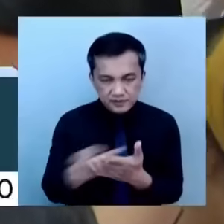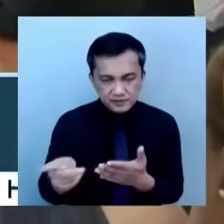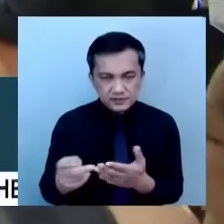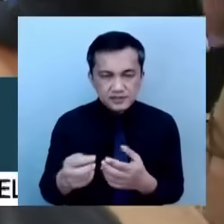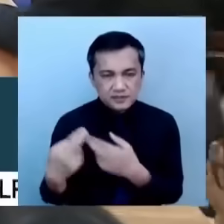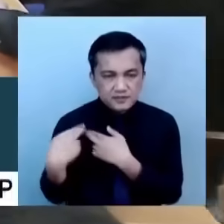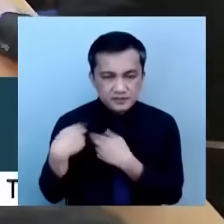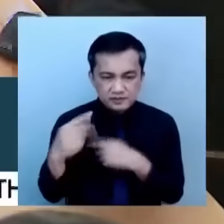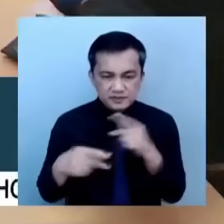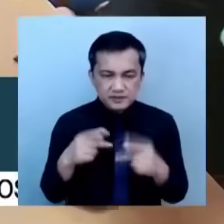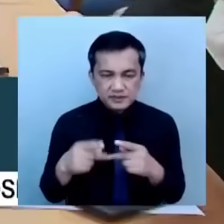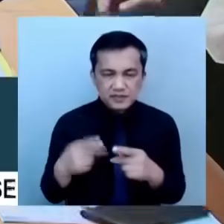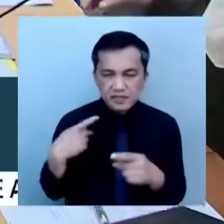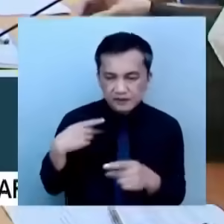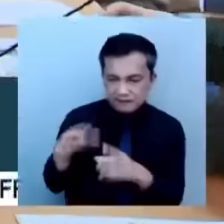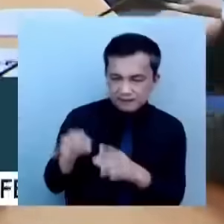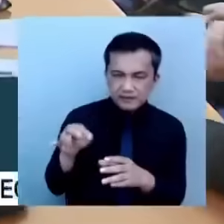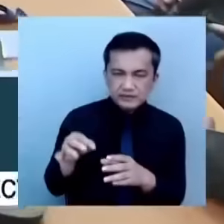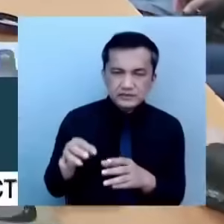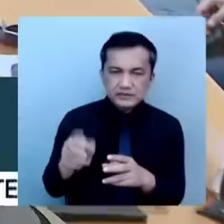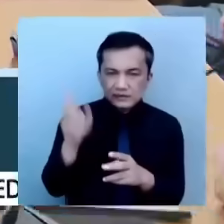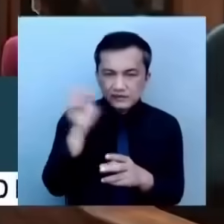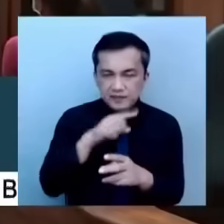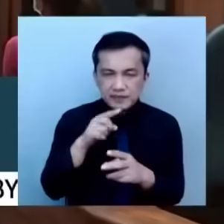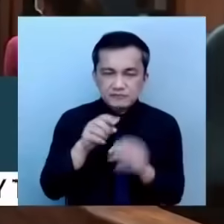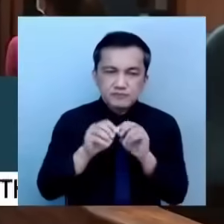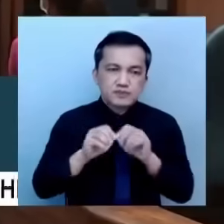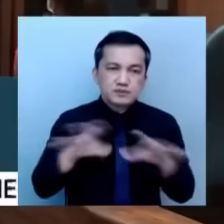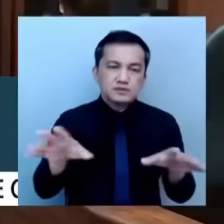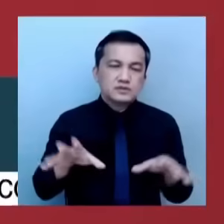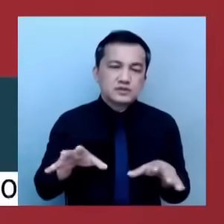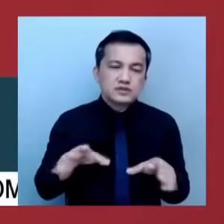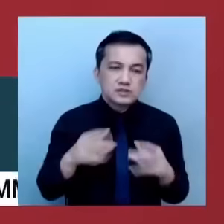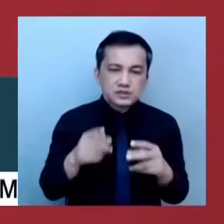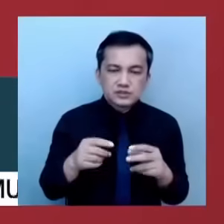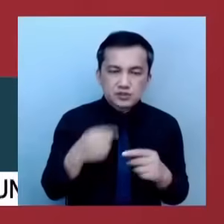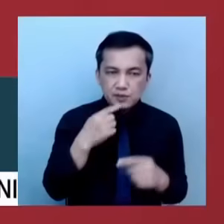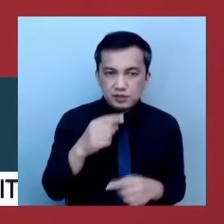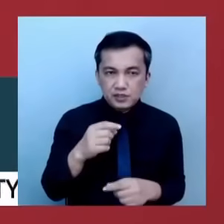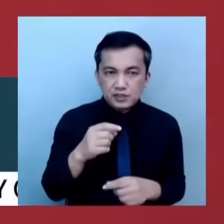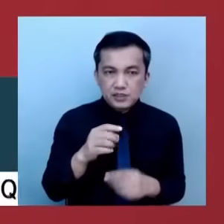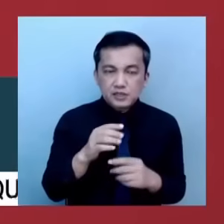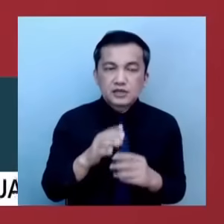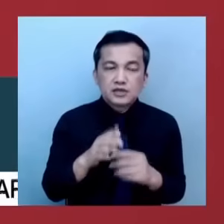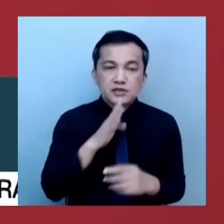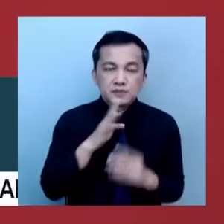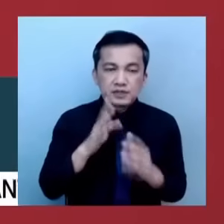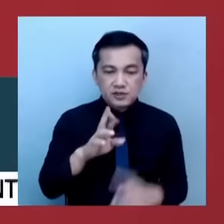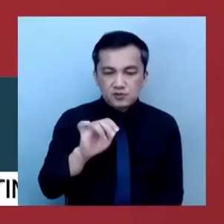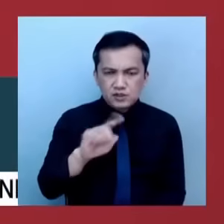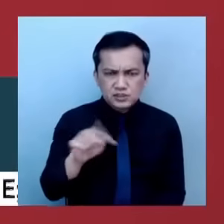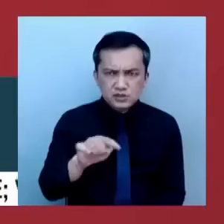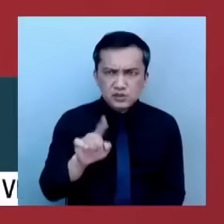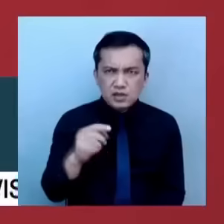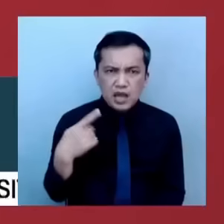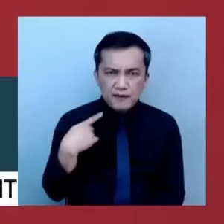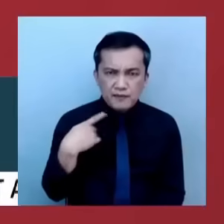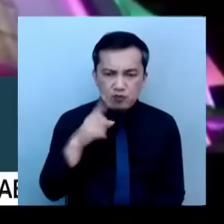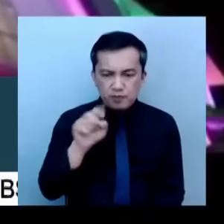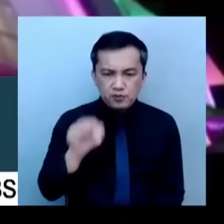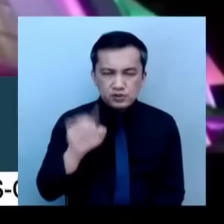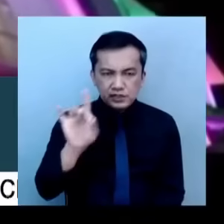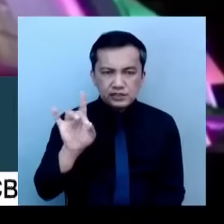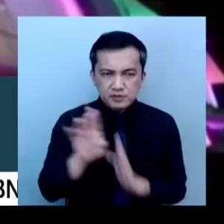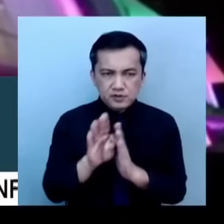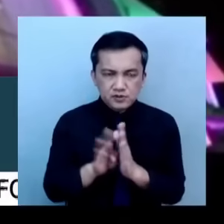found to have aired threats and disinformation in claiming that Speaker Martin Romualdez has a 1.8 billion peso travel budget, which was later found to be